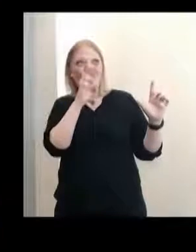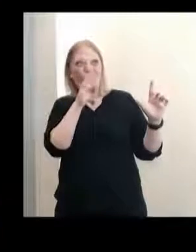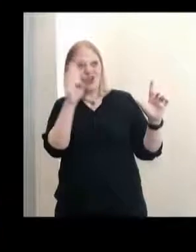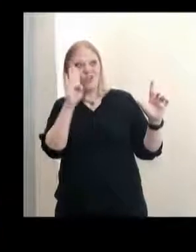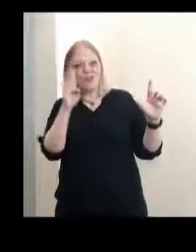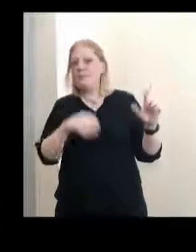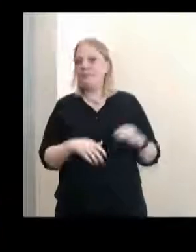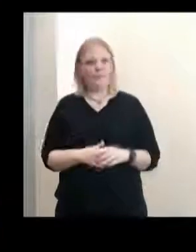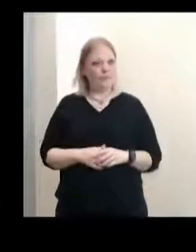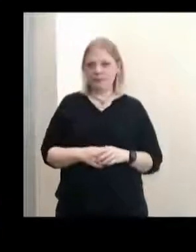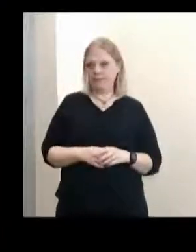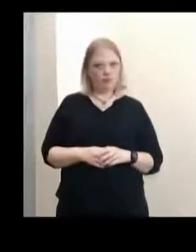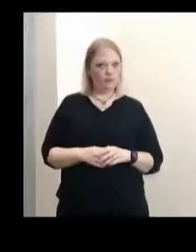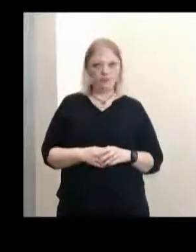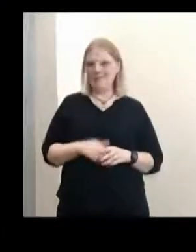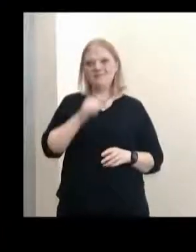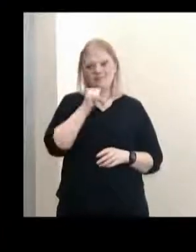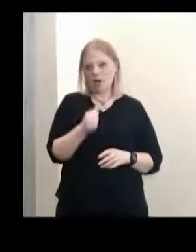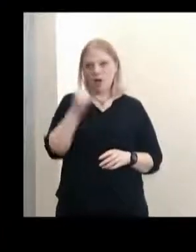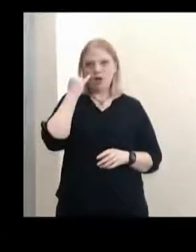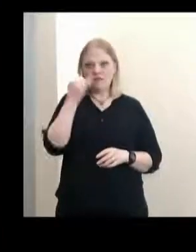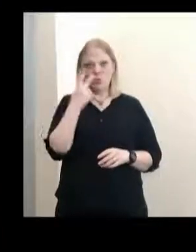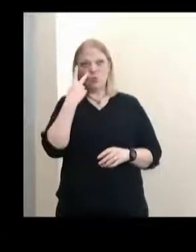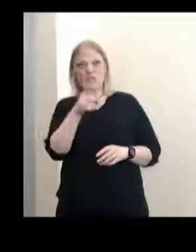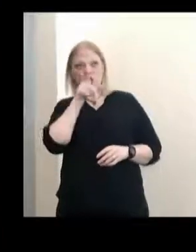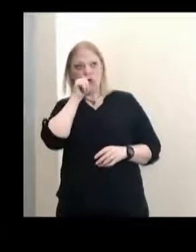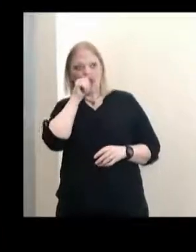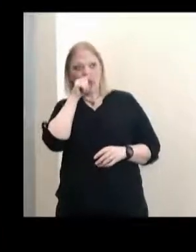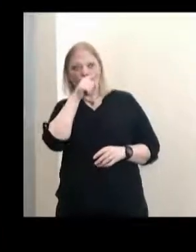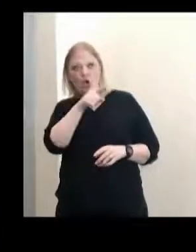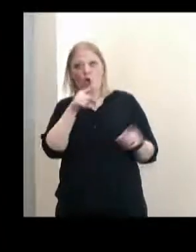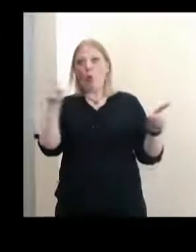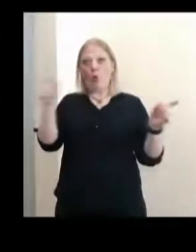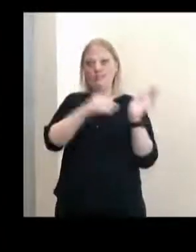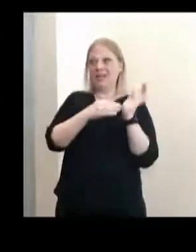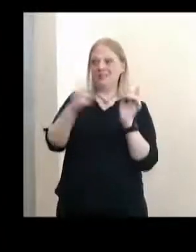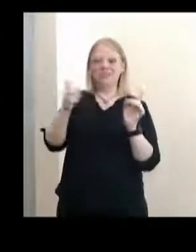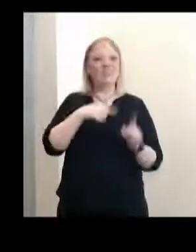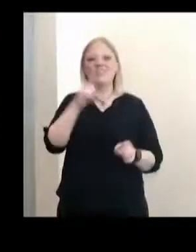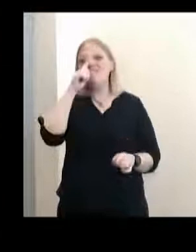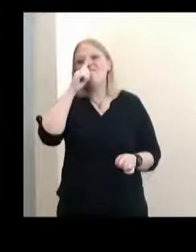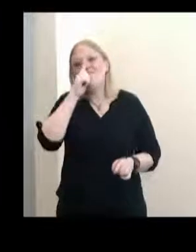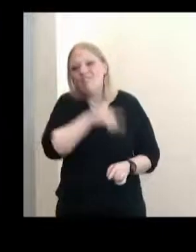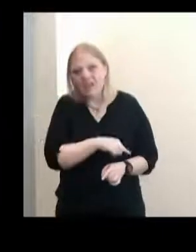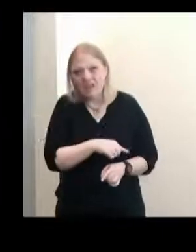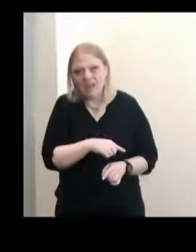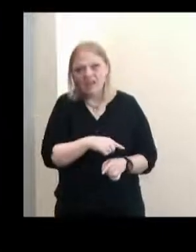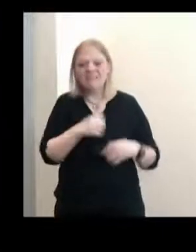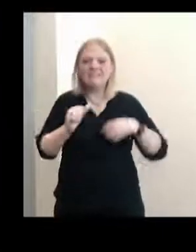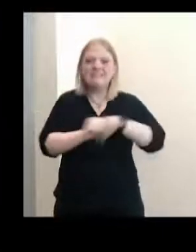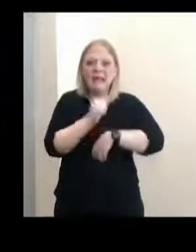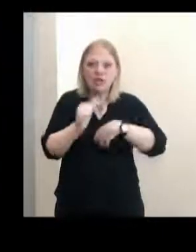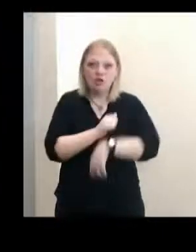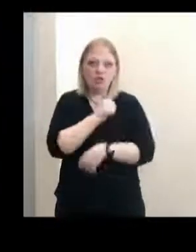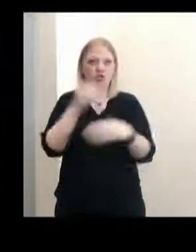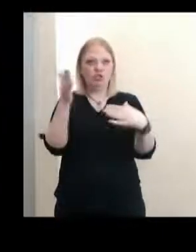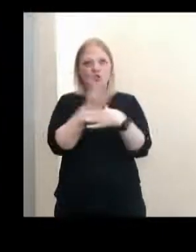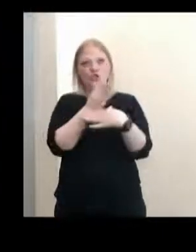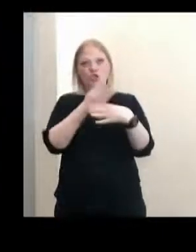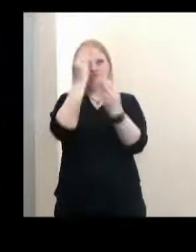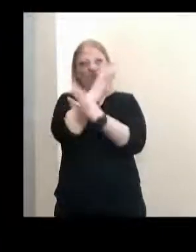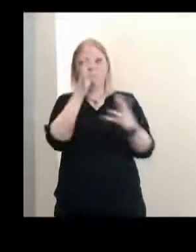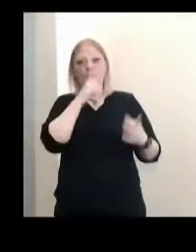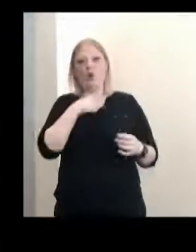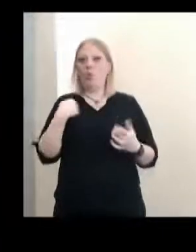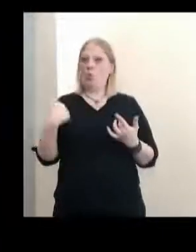that purports to be Dr. Burstein, it is fake. It is dangerous. It is sharing false information out there. We've contacted Twitter